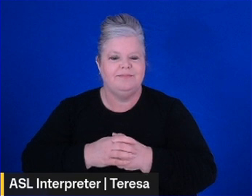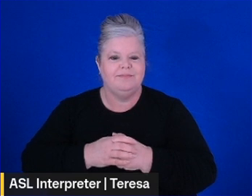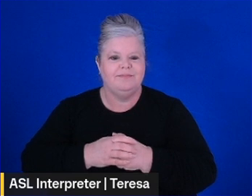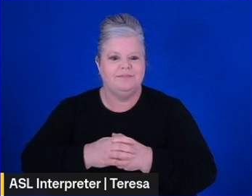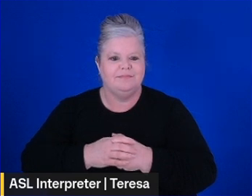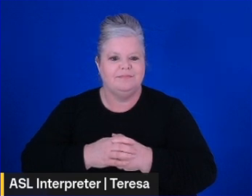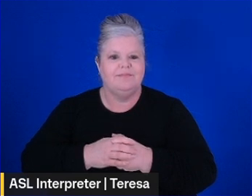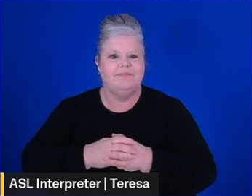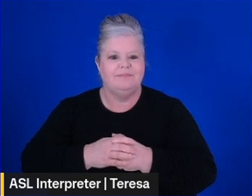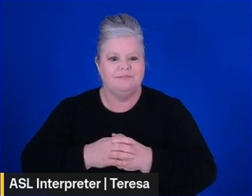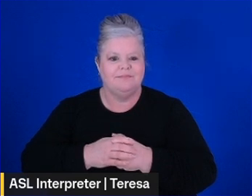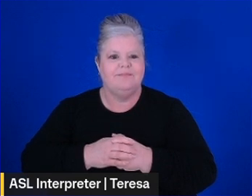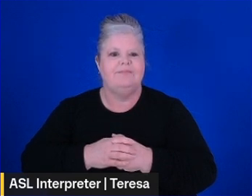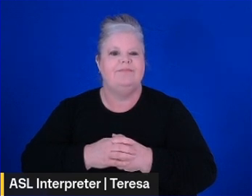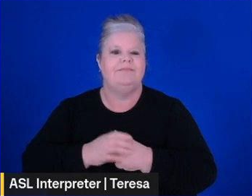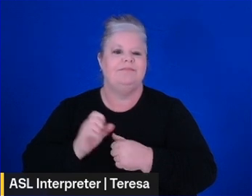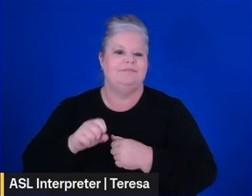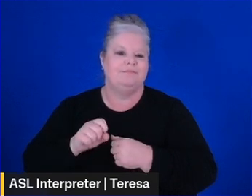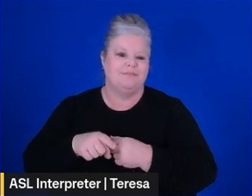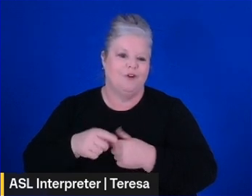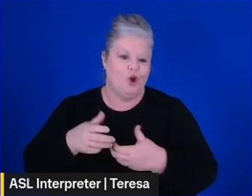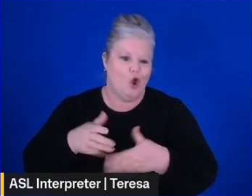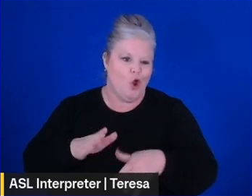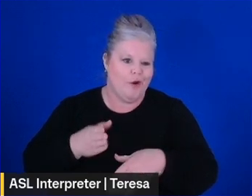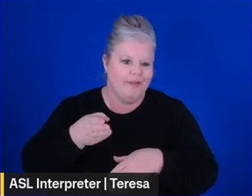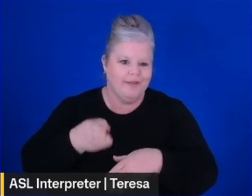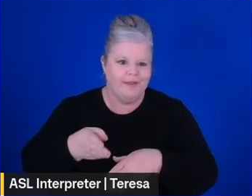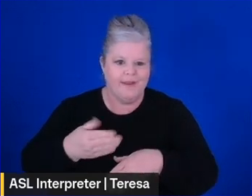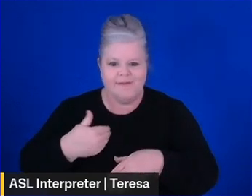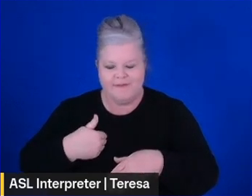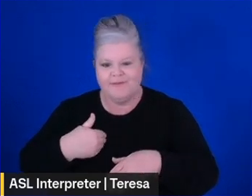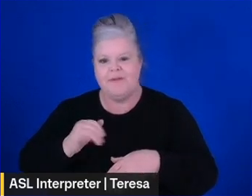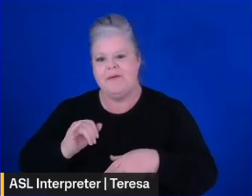Yes, the resource group already exists.